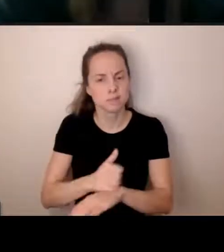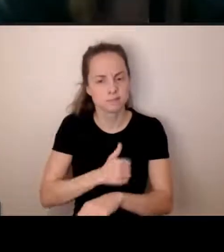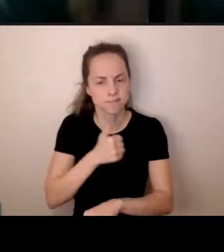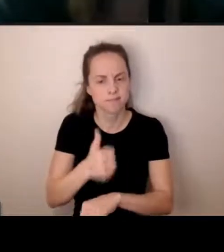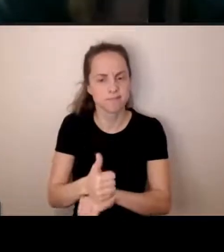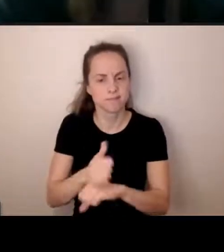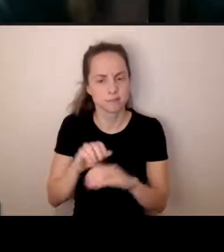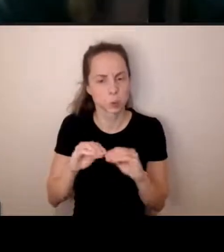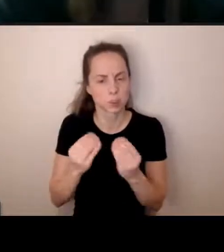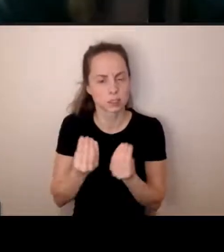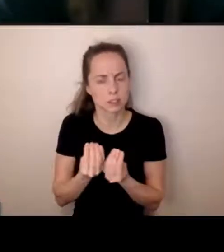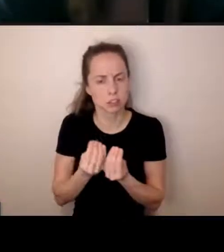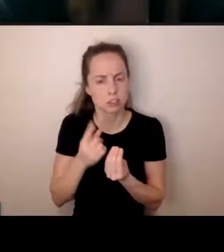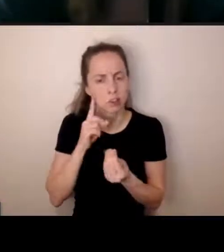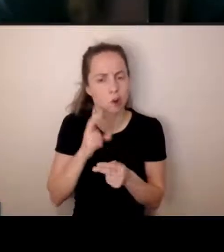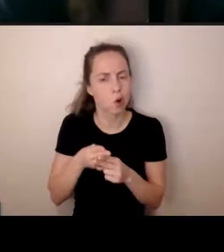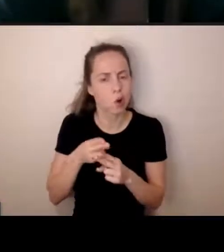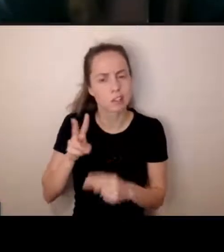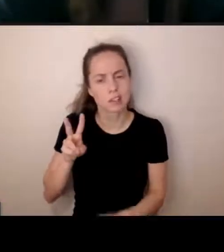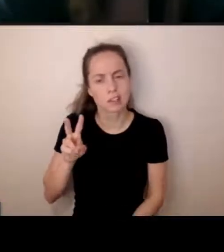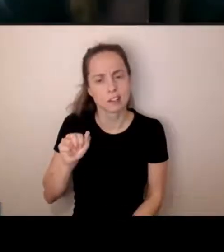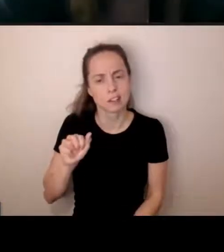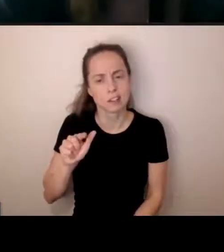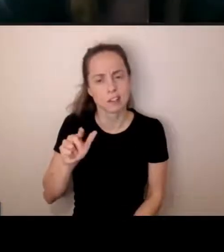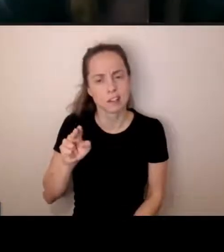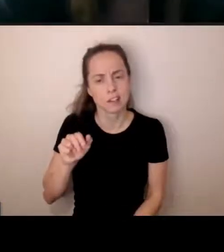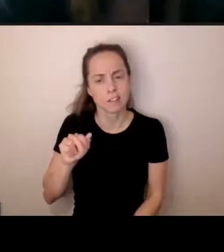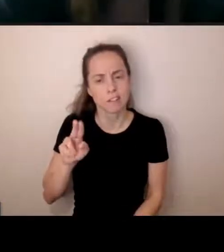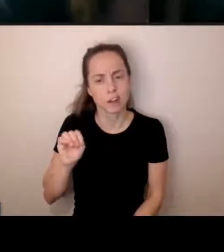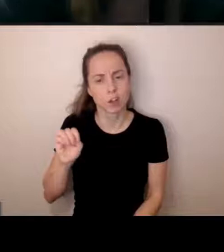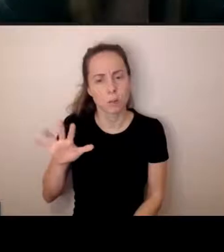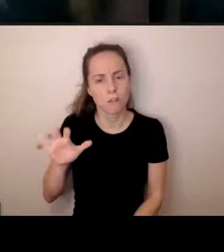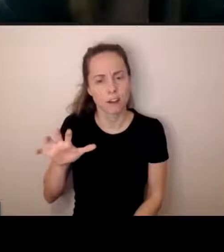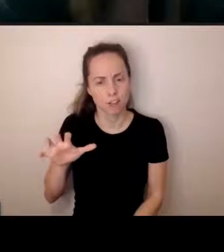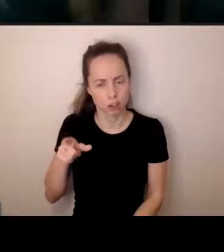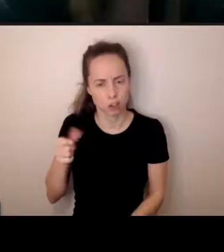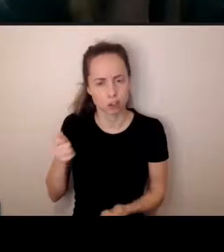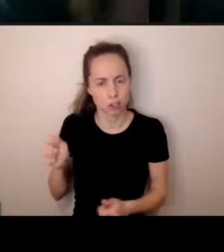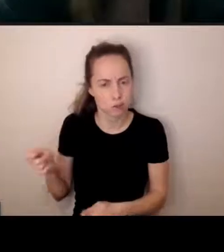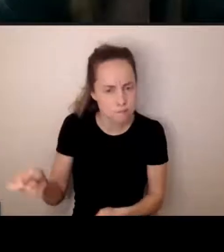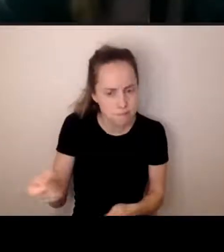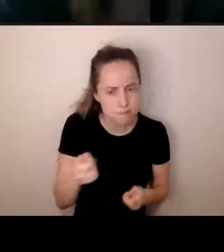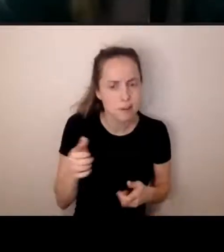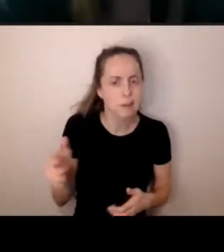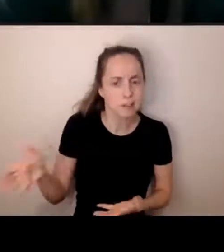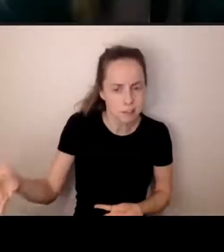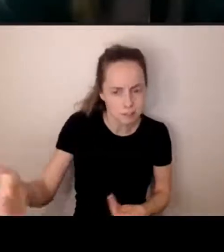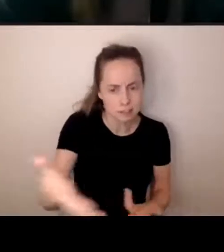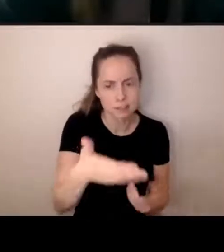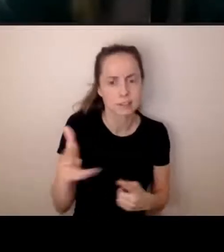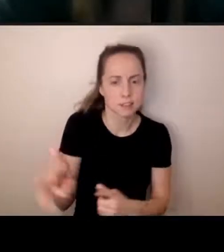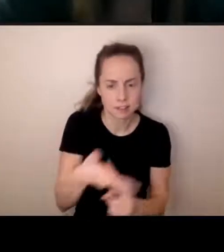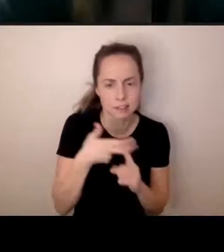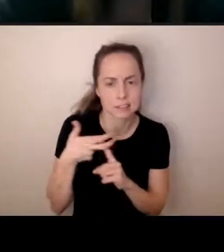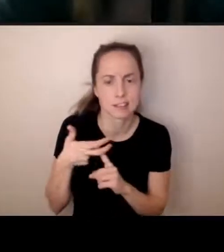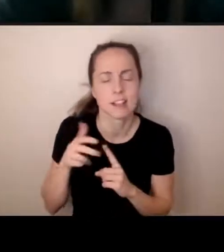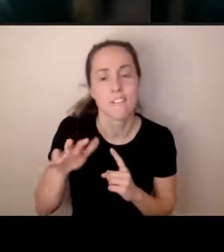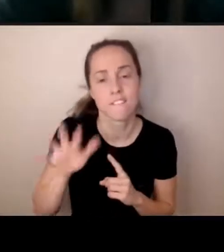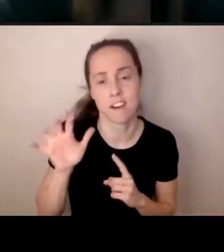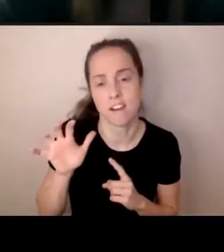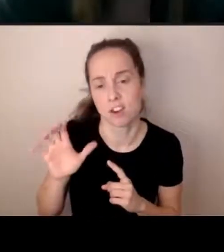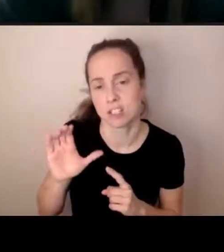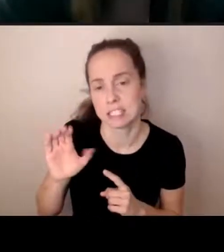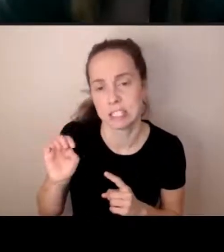trying to get 500 CEOs of major corporations around the world to commit to have a conversation about